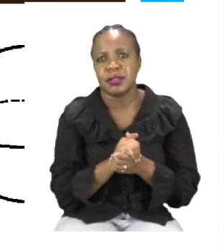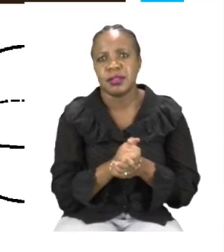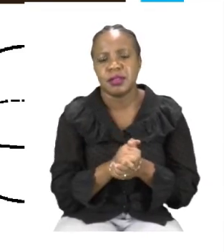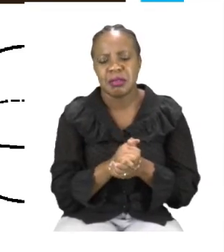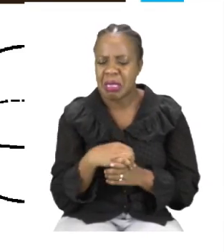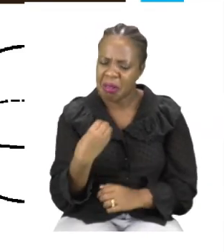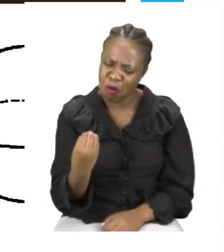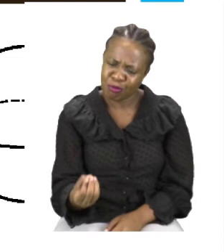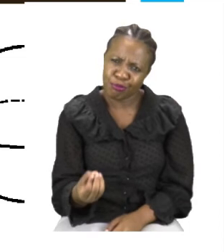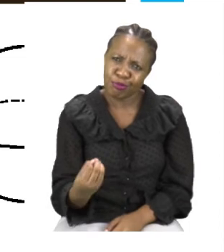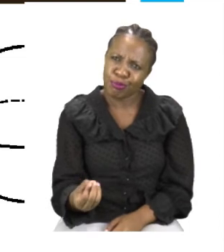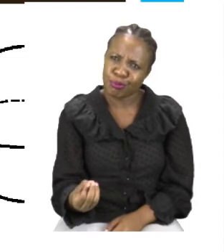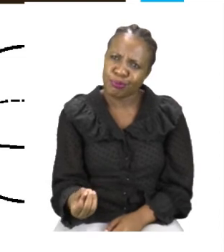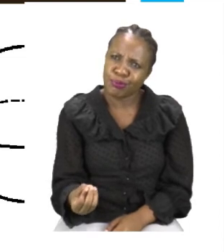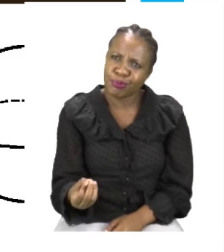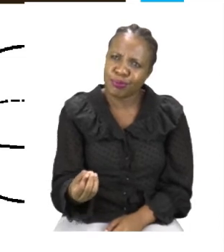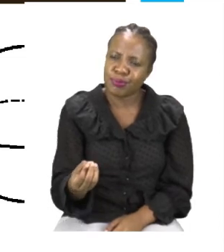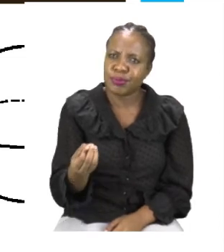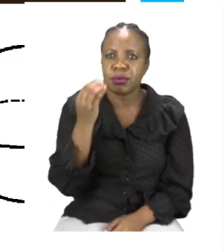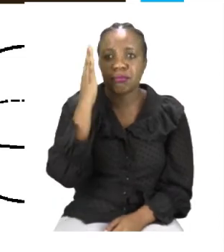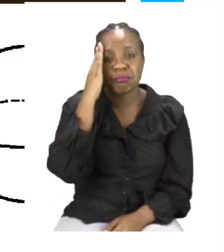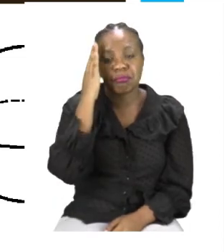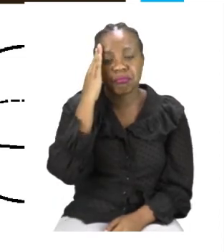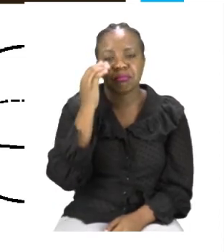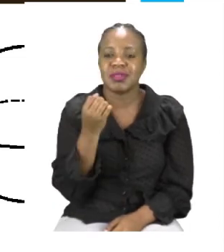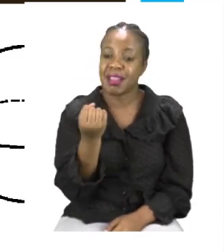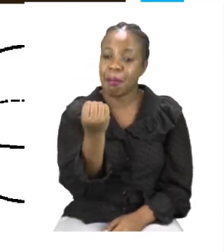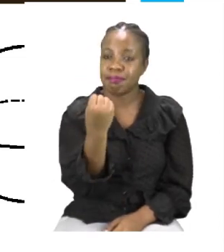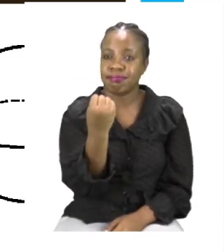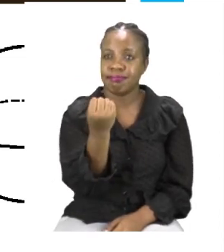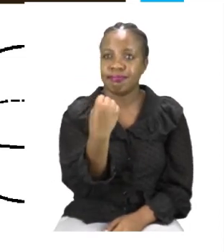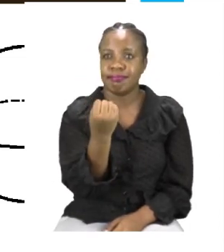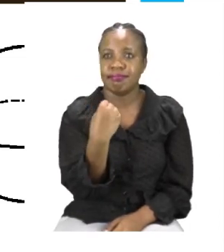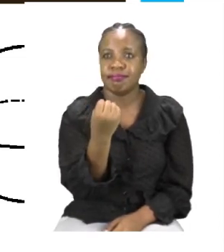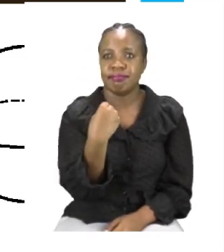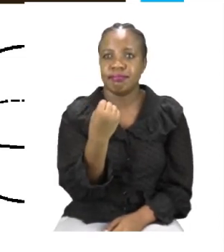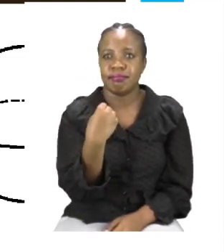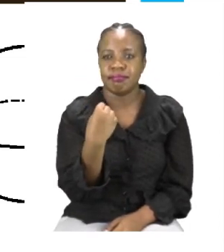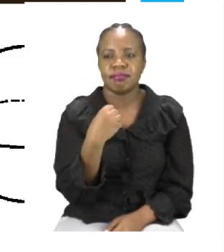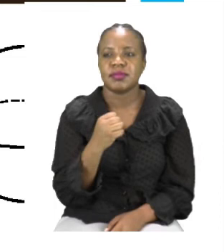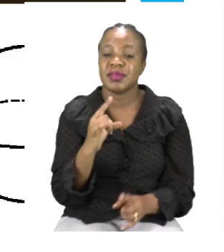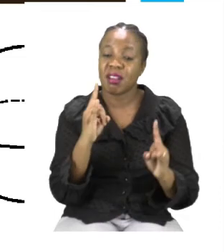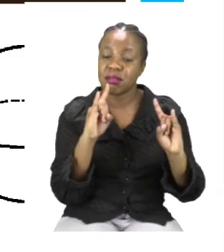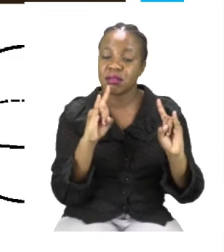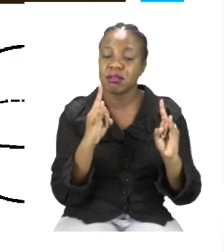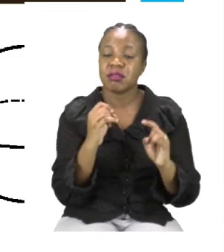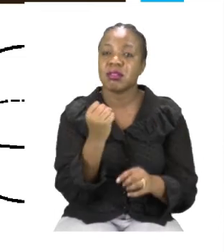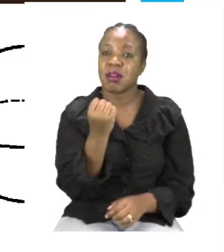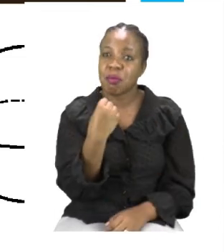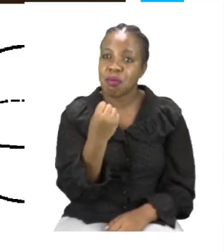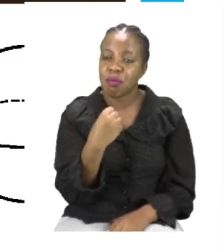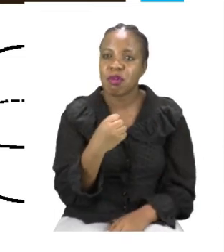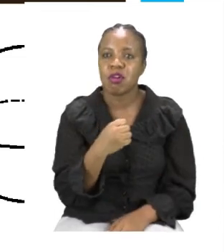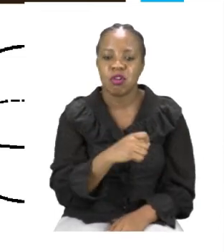childhood is a round ball. Now that soccer ball and the golf ball